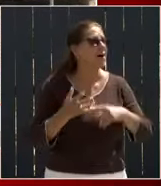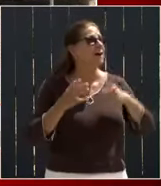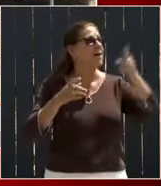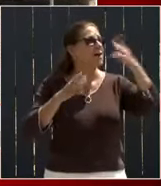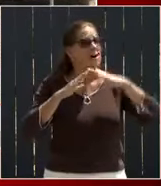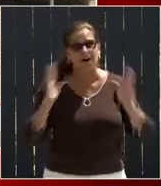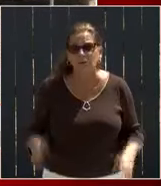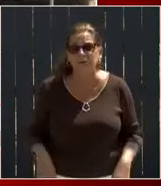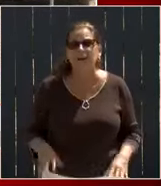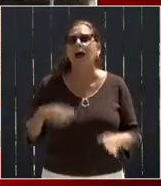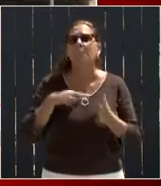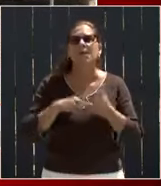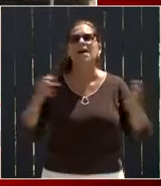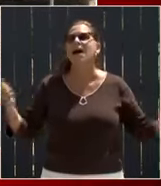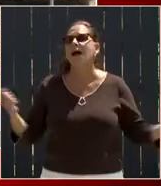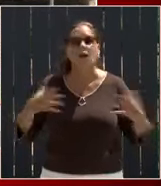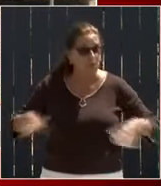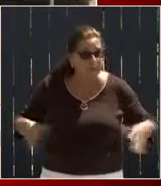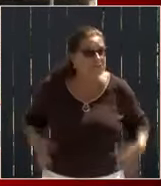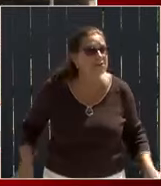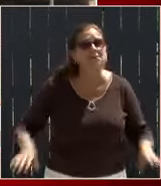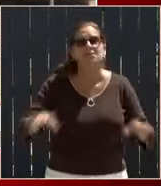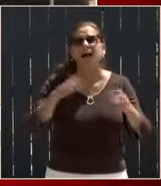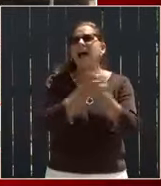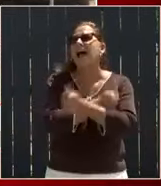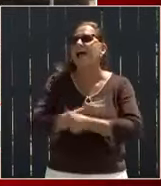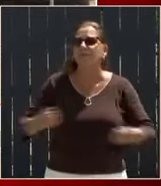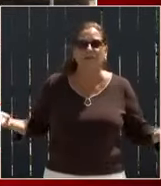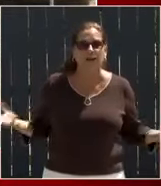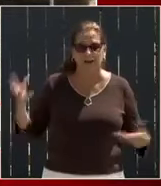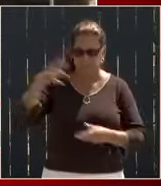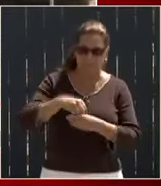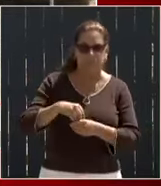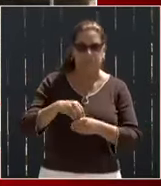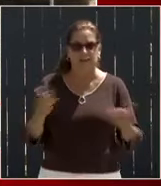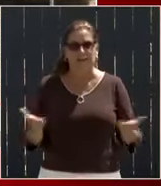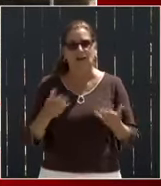what we need to realize is that Skyland Town Center is even more.